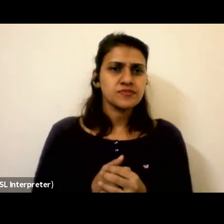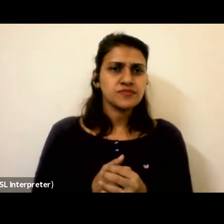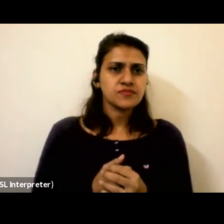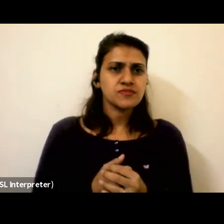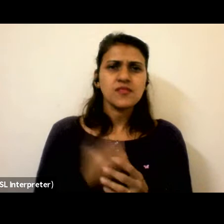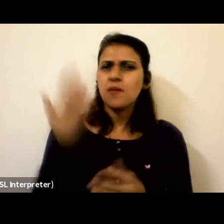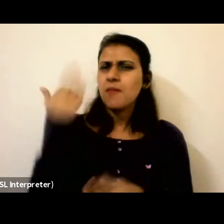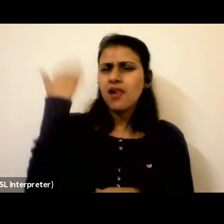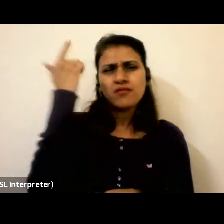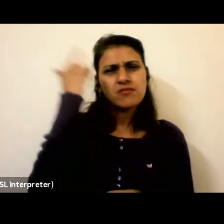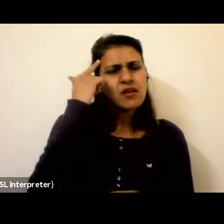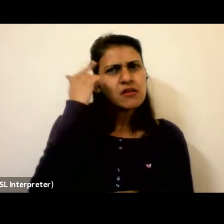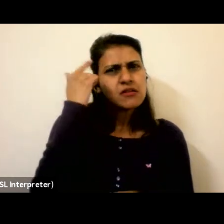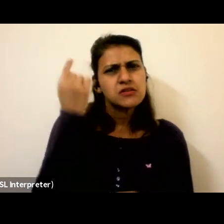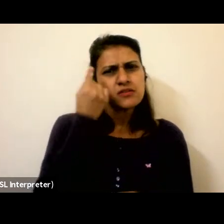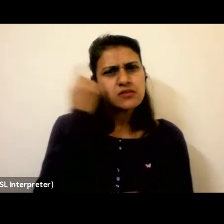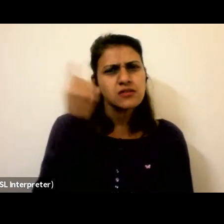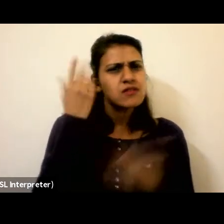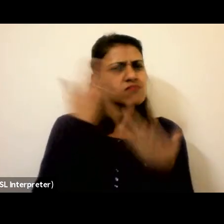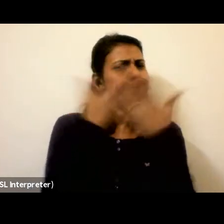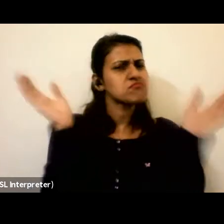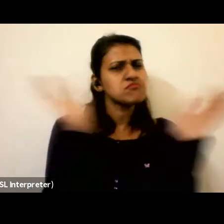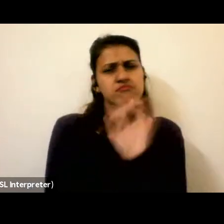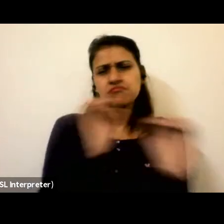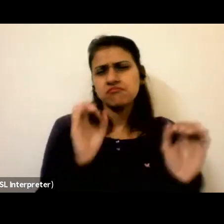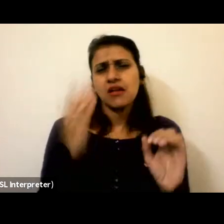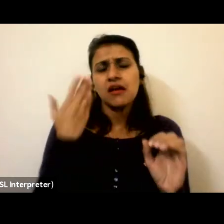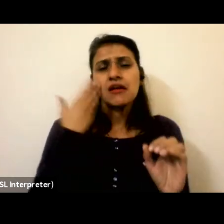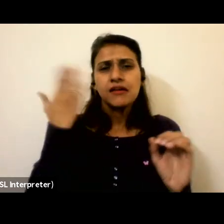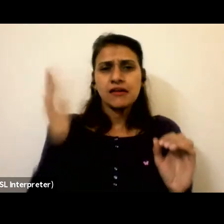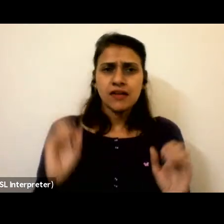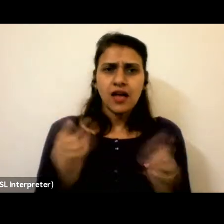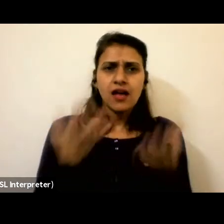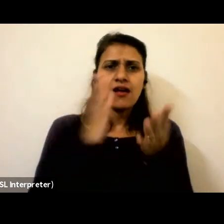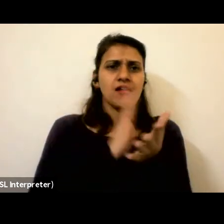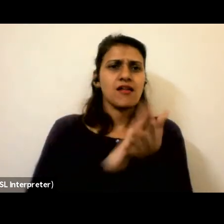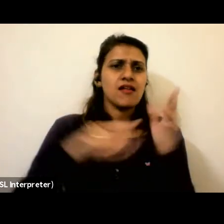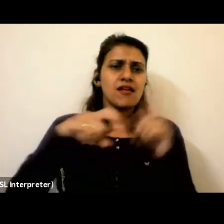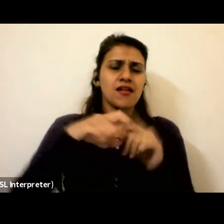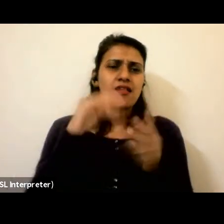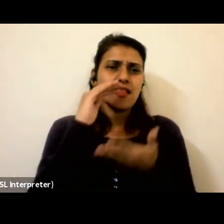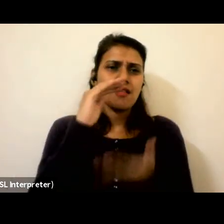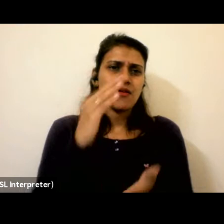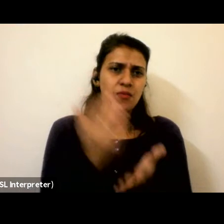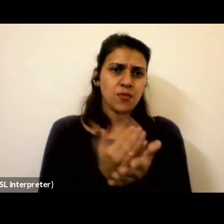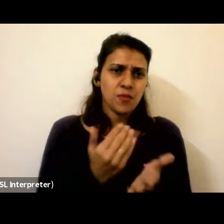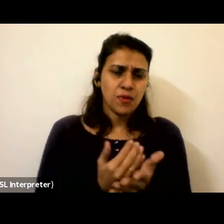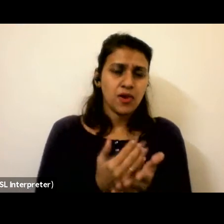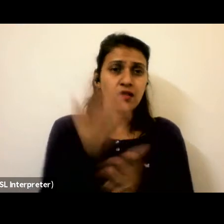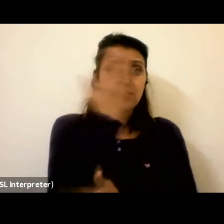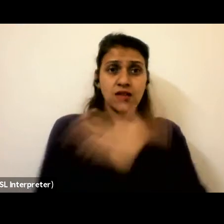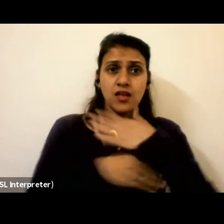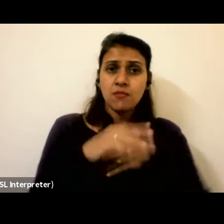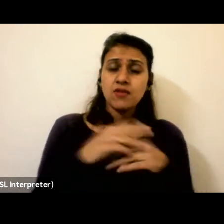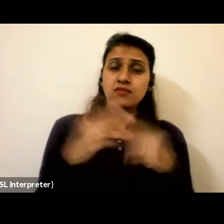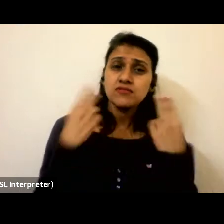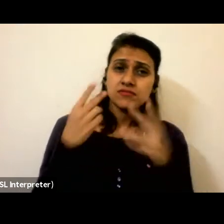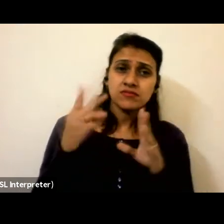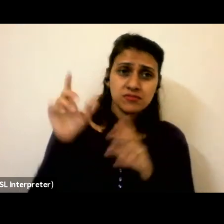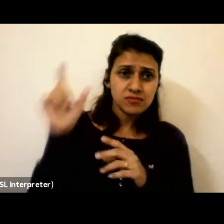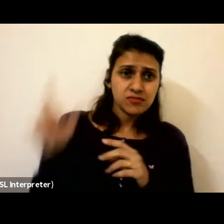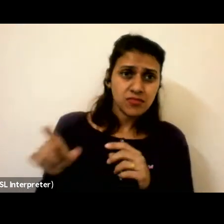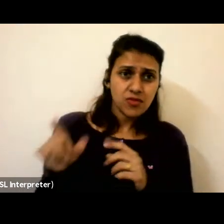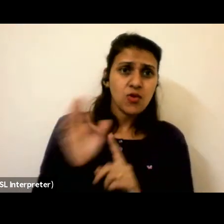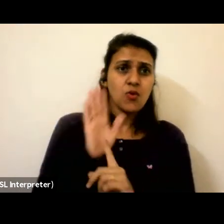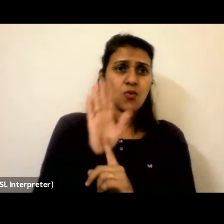even thinking about it. Organizations and employees with disabilities would become brand ambassadors for